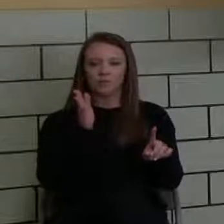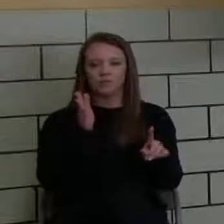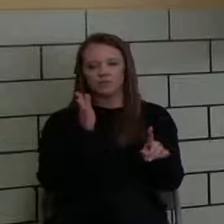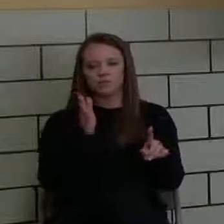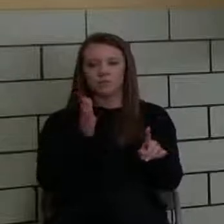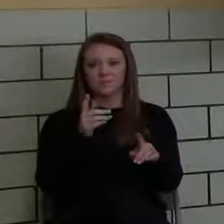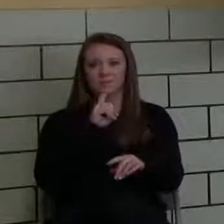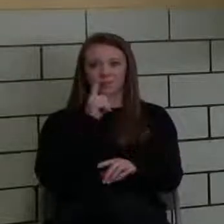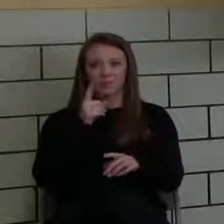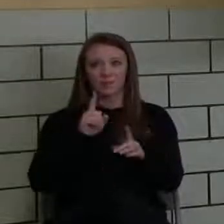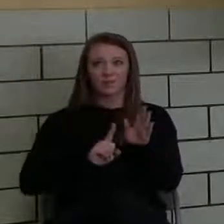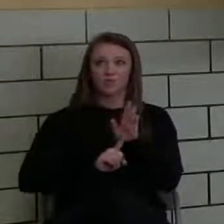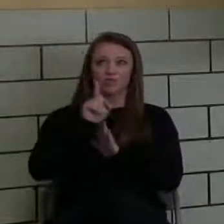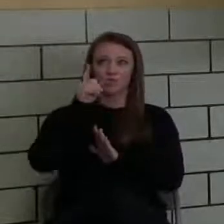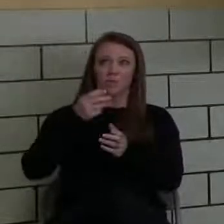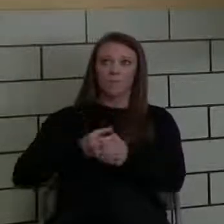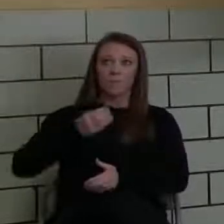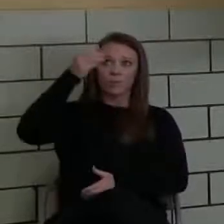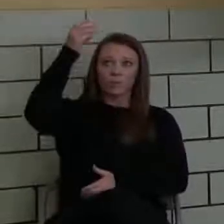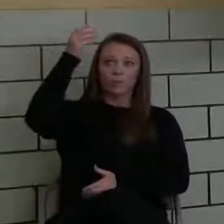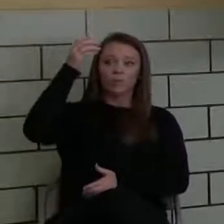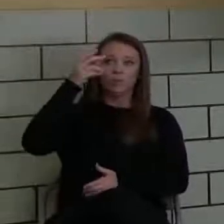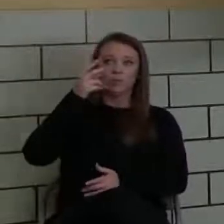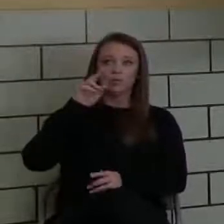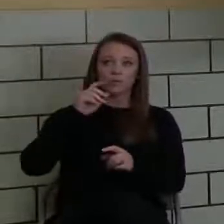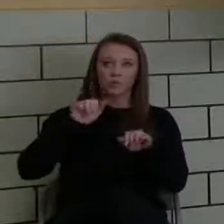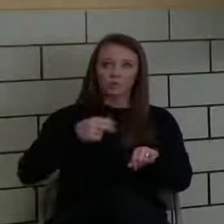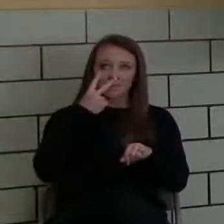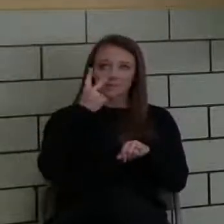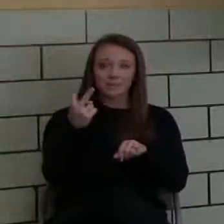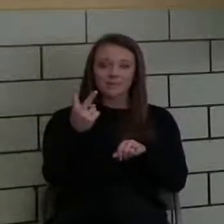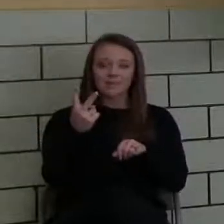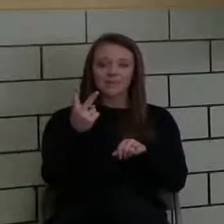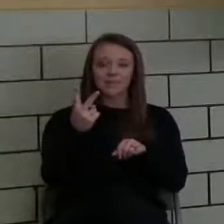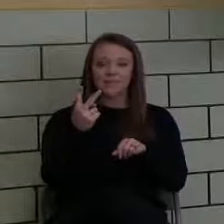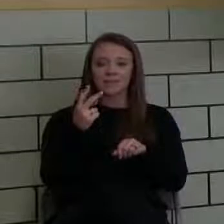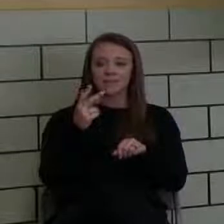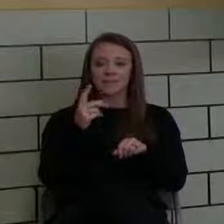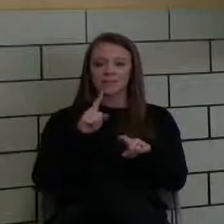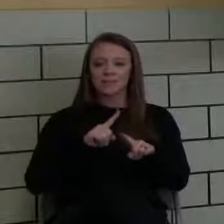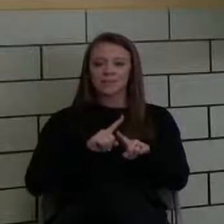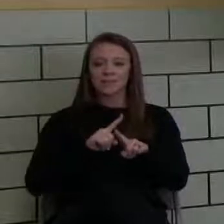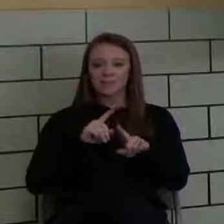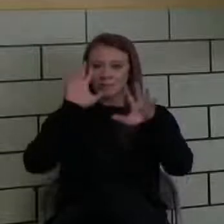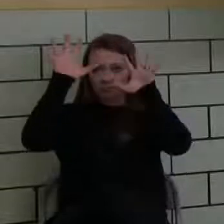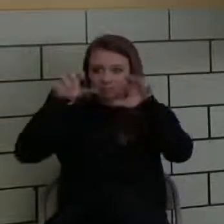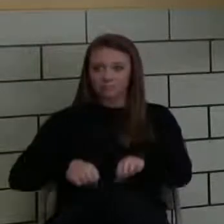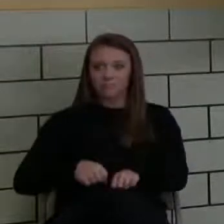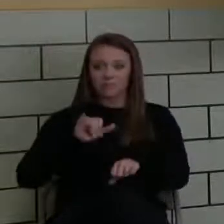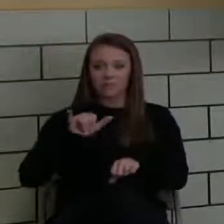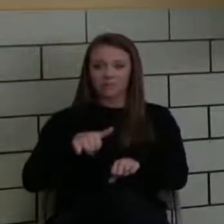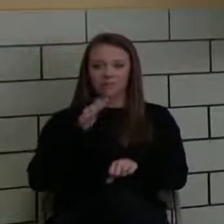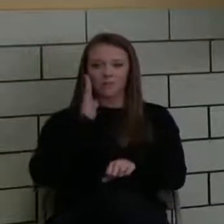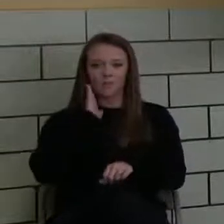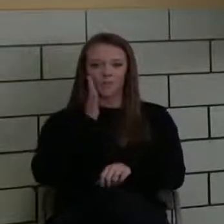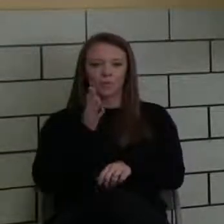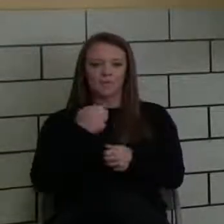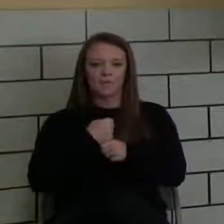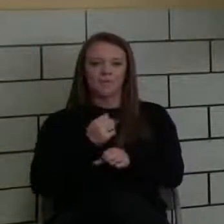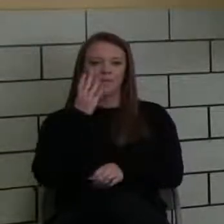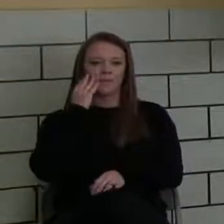tall poles, you get those out of the way, just sort of the experience driving through town can be that much better.